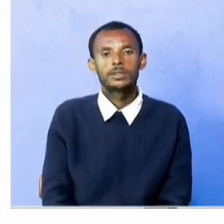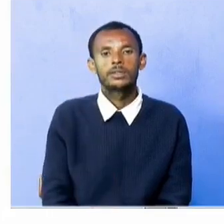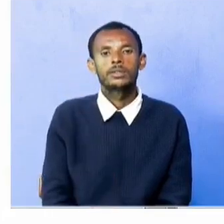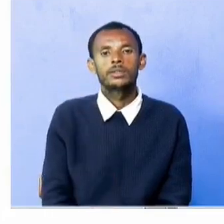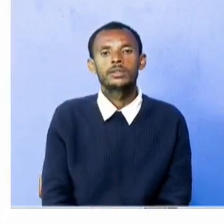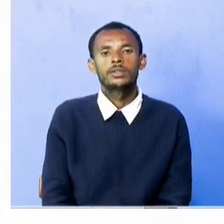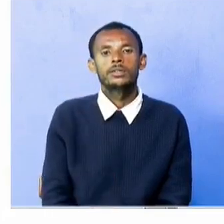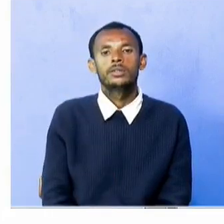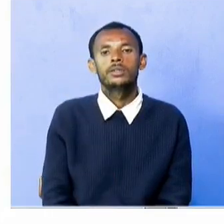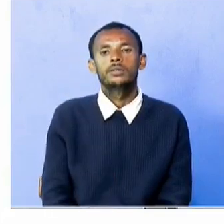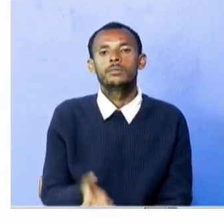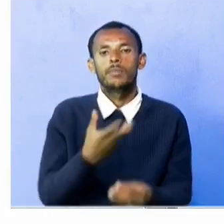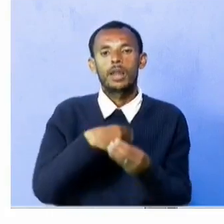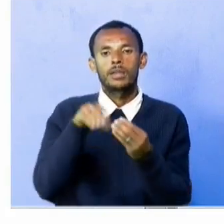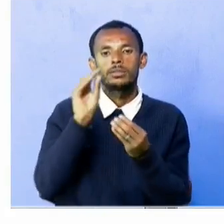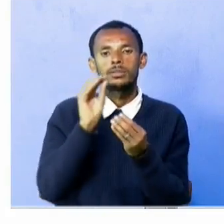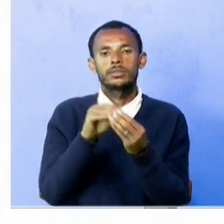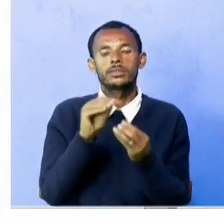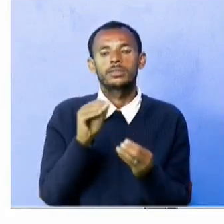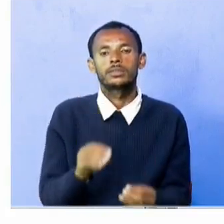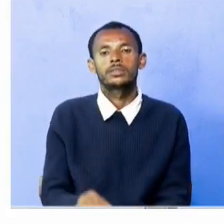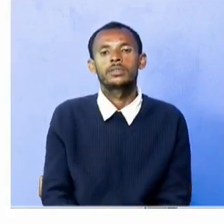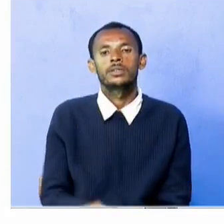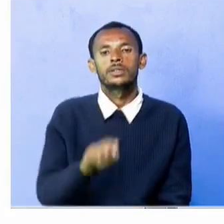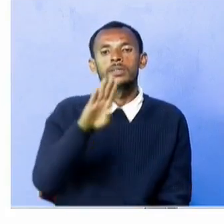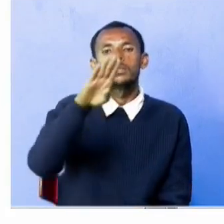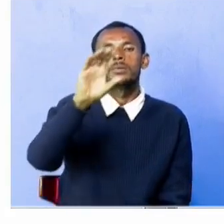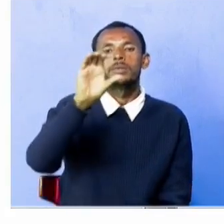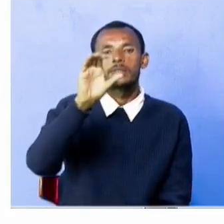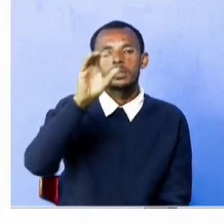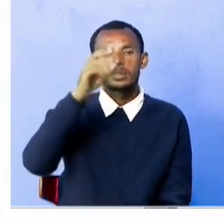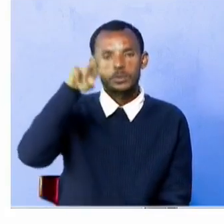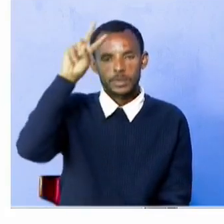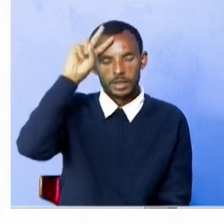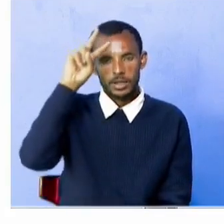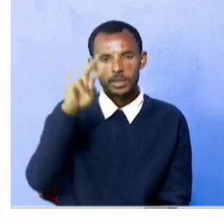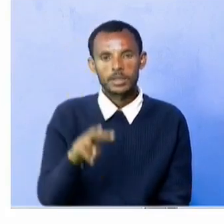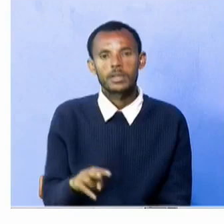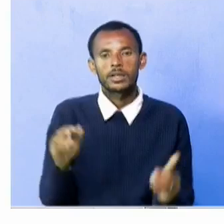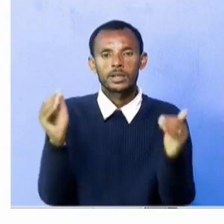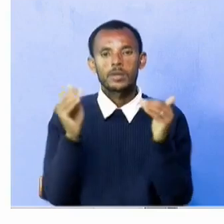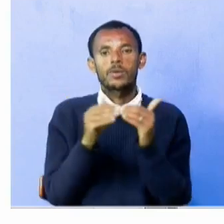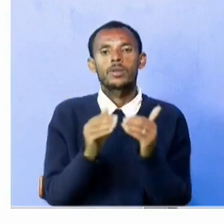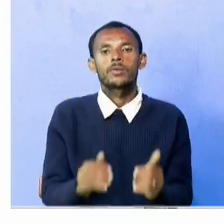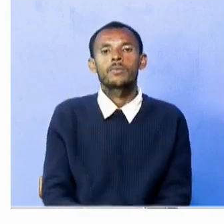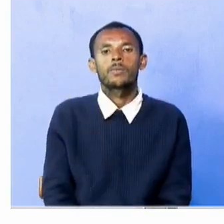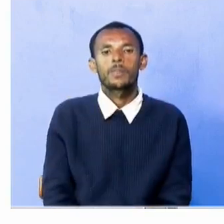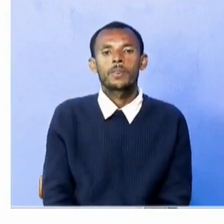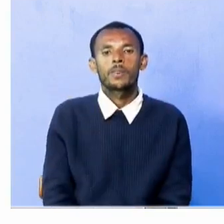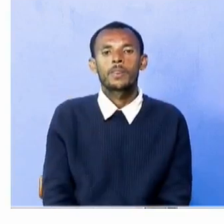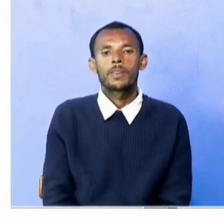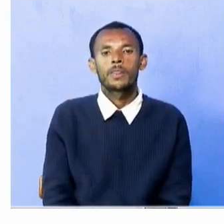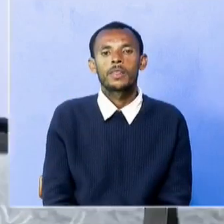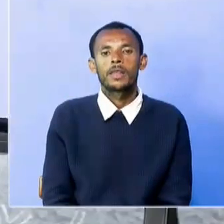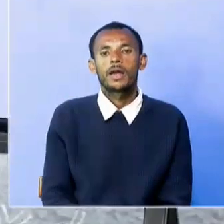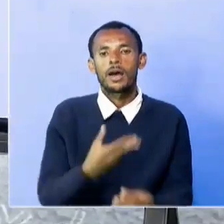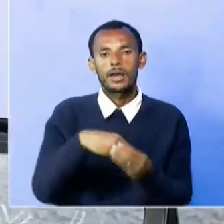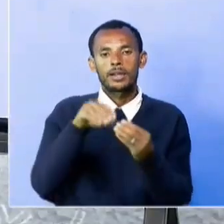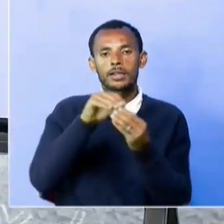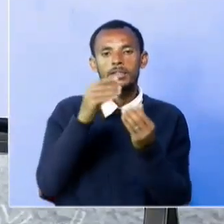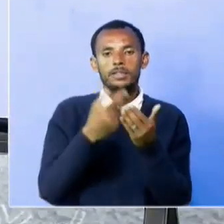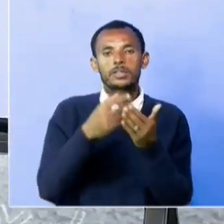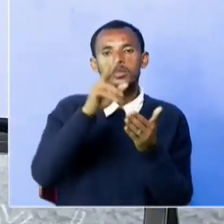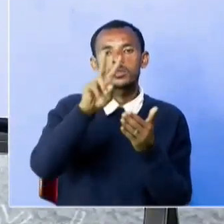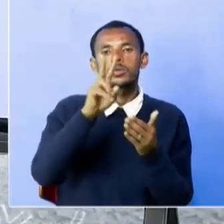okay, AC square plus BC square is equal to, okay, adding these two